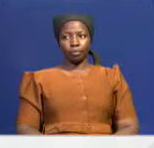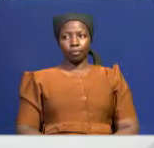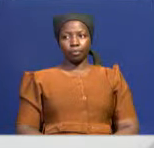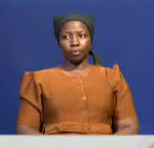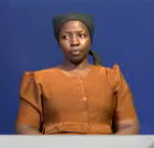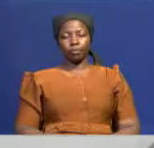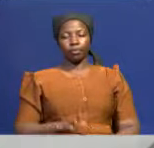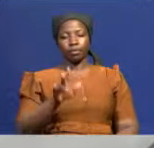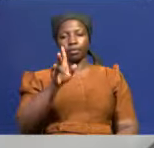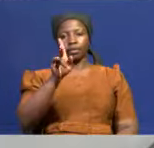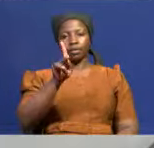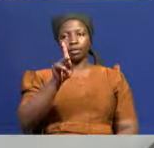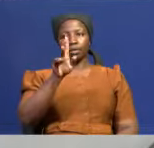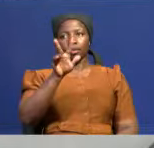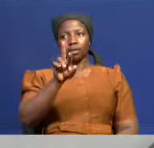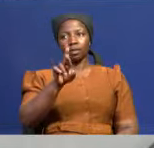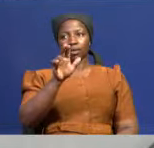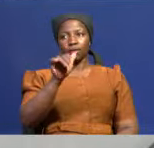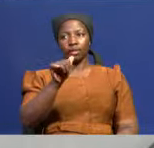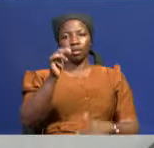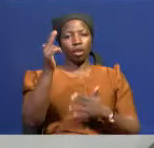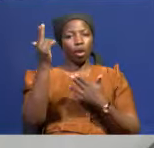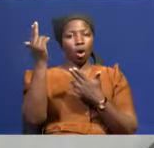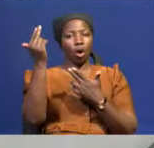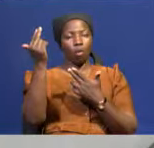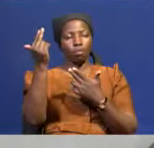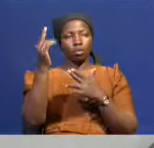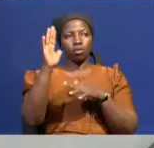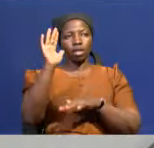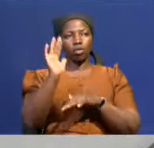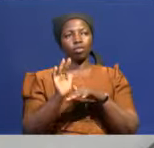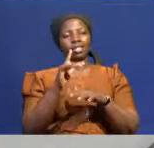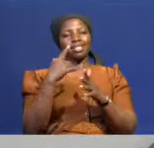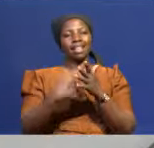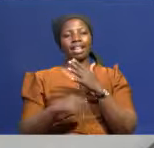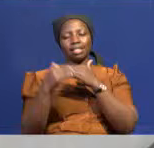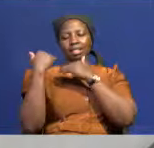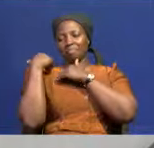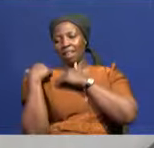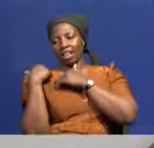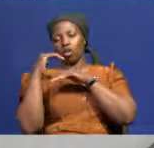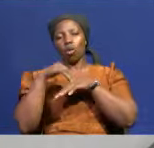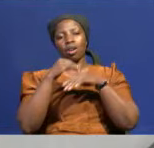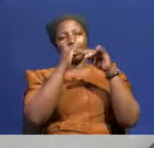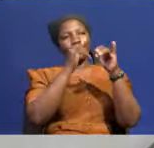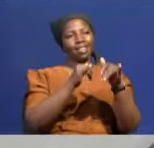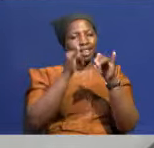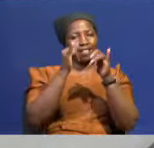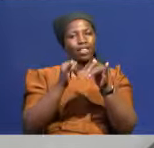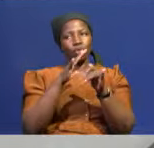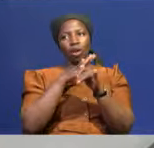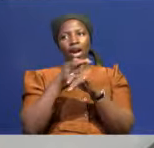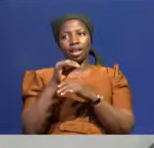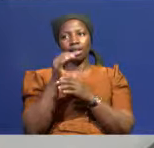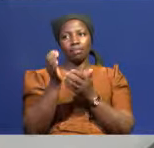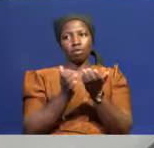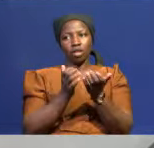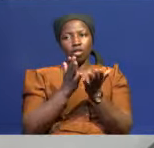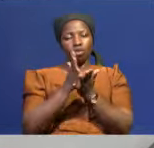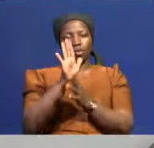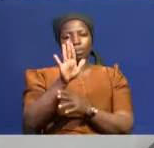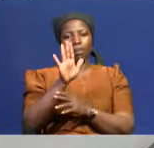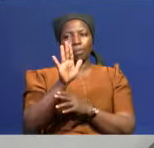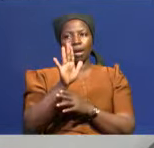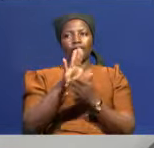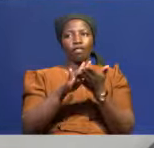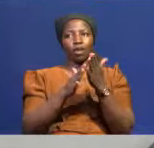The Kenya Revenue Authority hopes to reduce the tax burden on individuals and businesses through its amnesty program, ultimately fostering